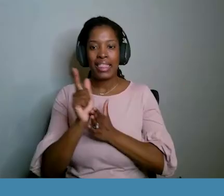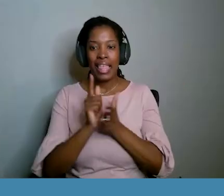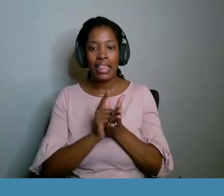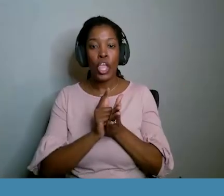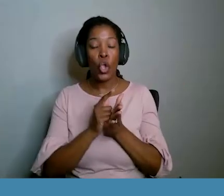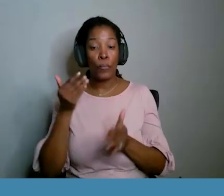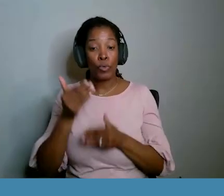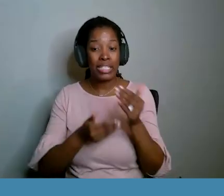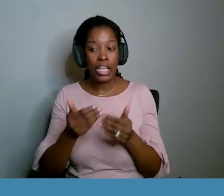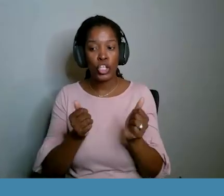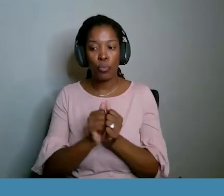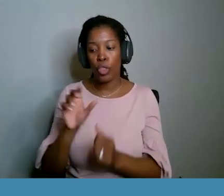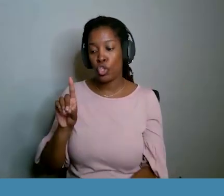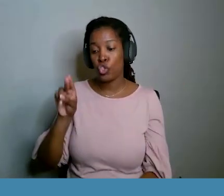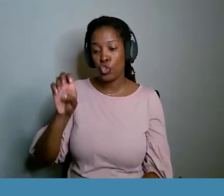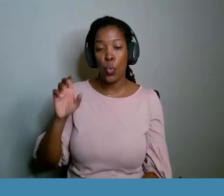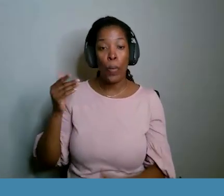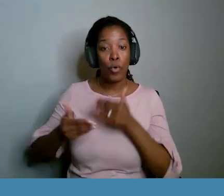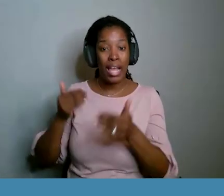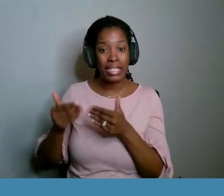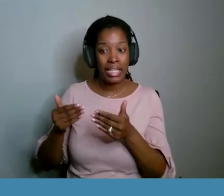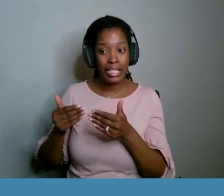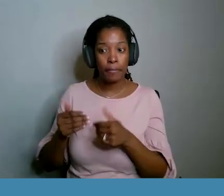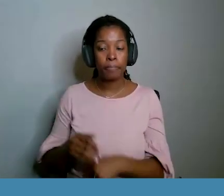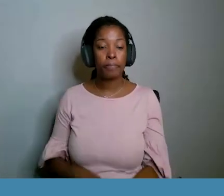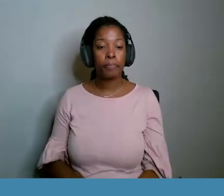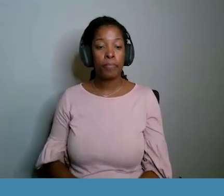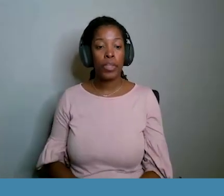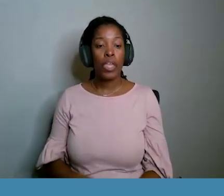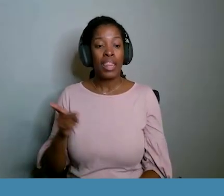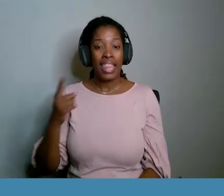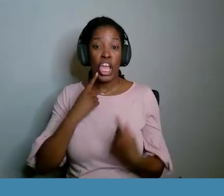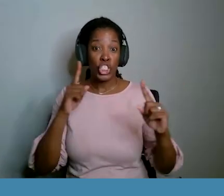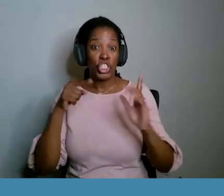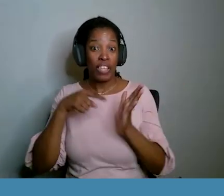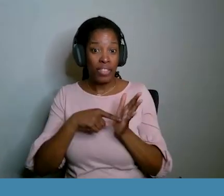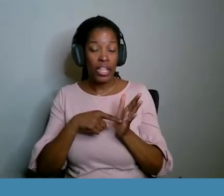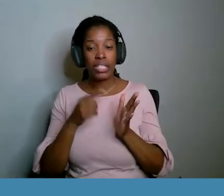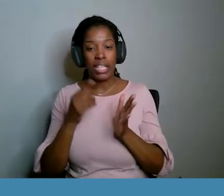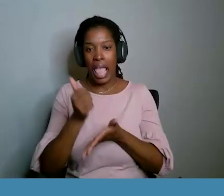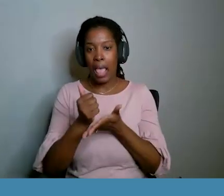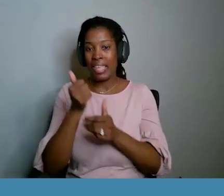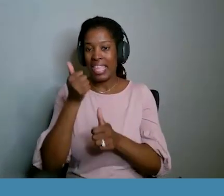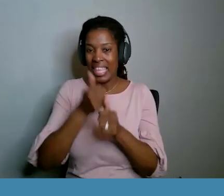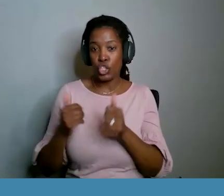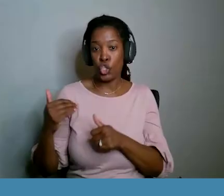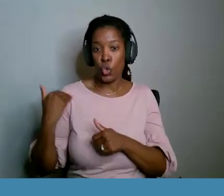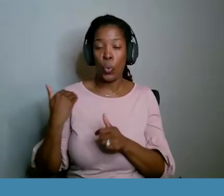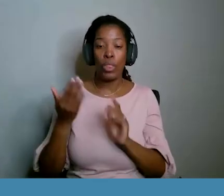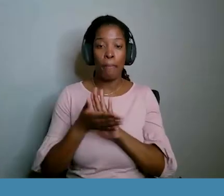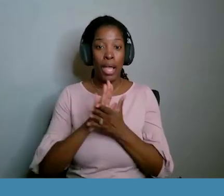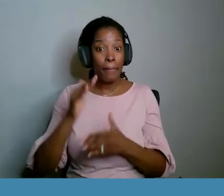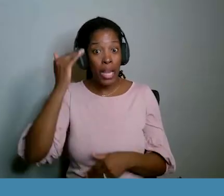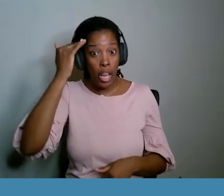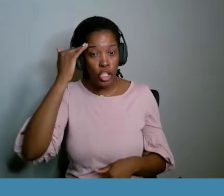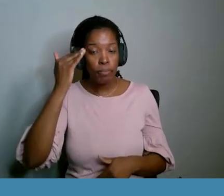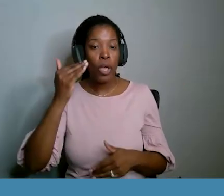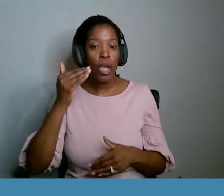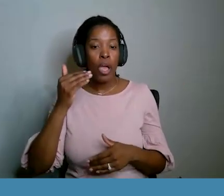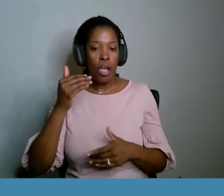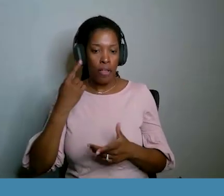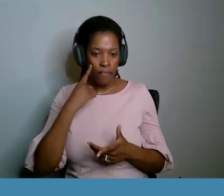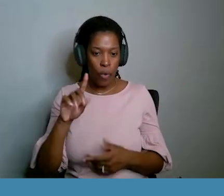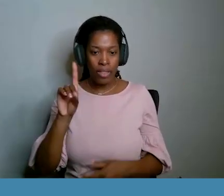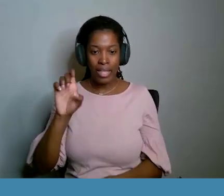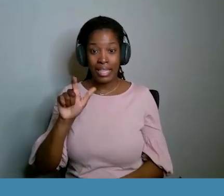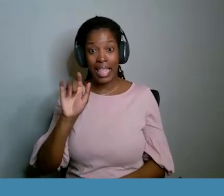and have due process. So they really achieve this by helping each youth become knowledgeable about the delinquency process and their legal